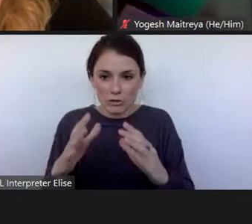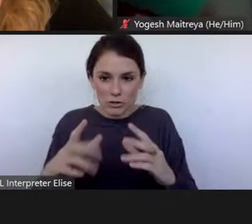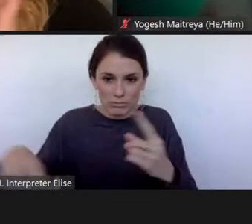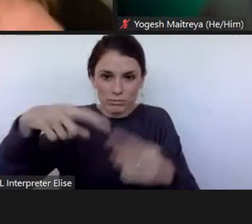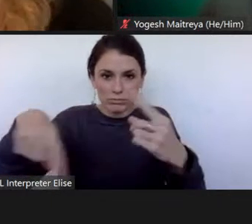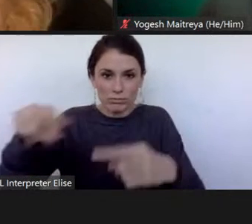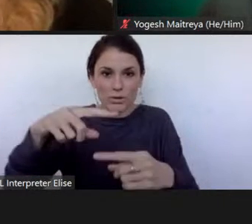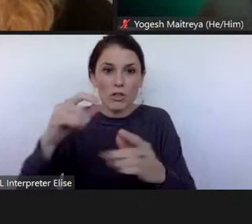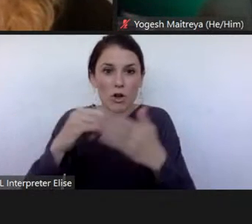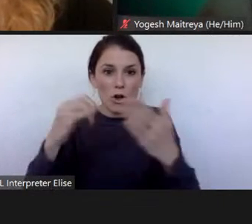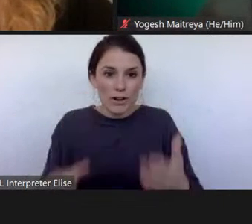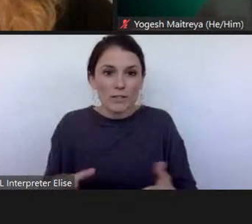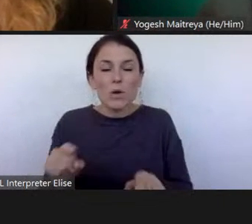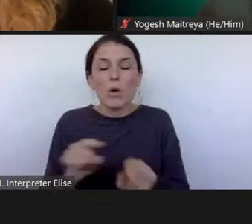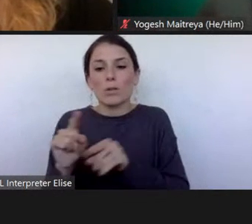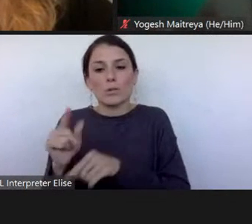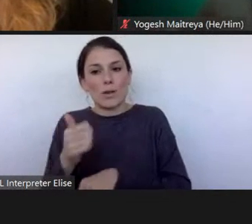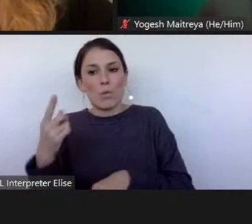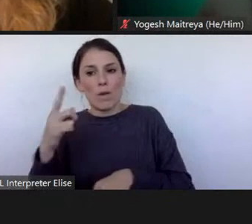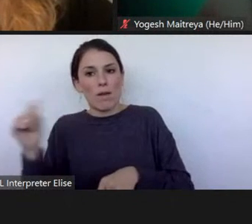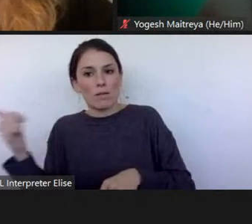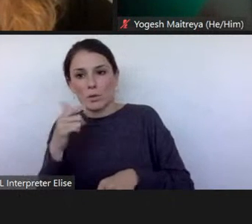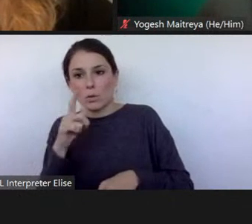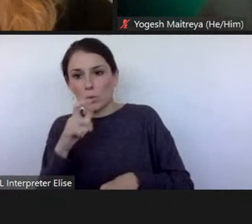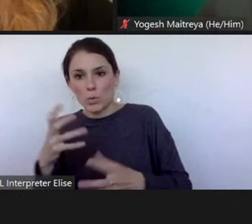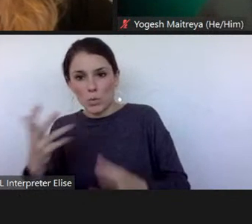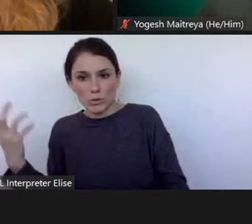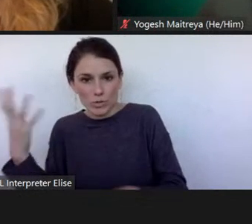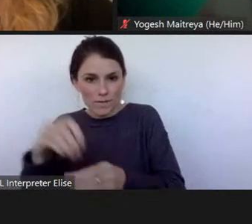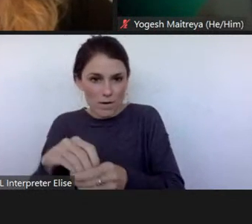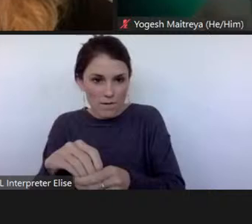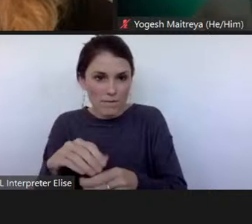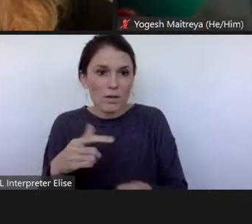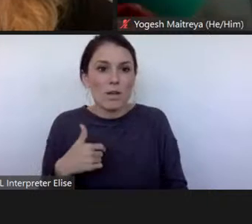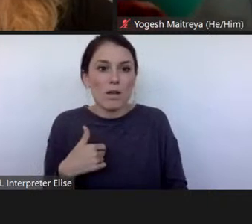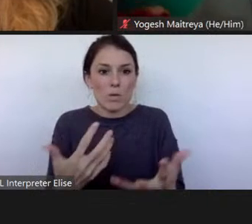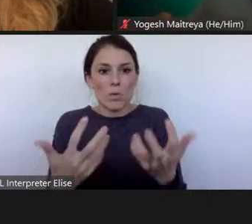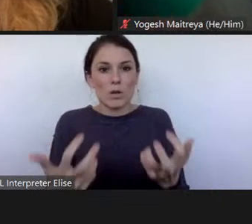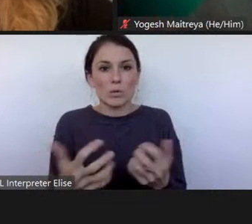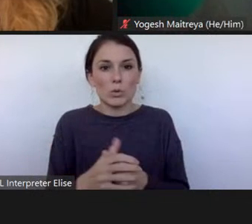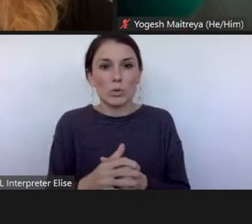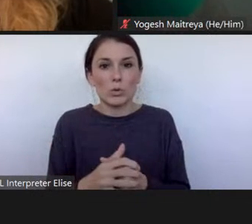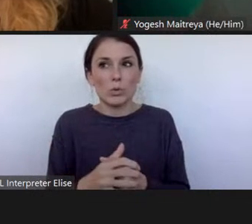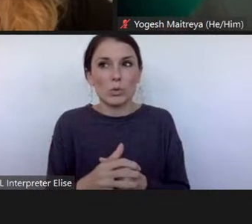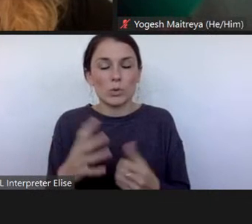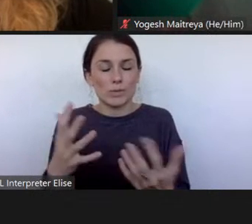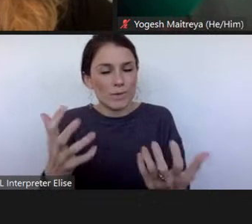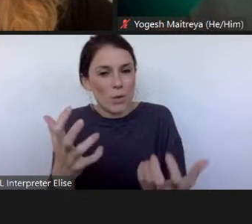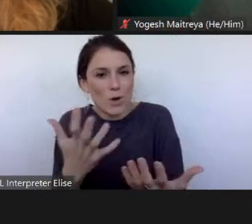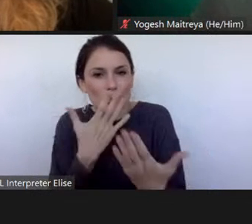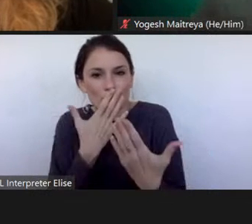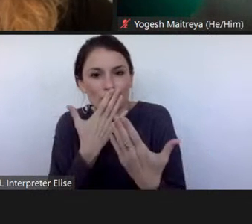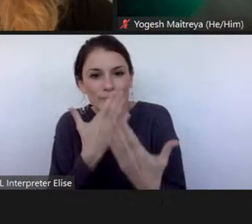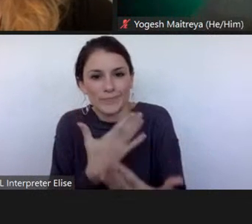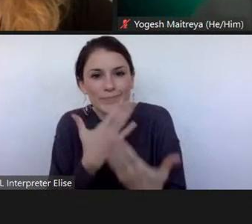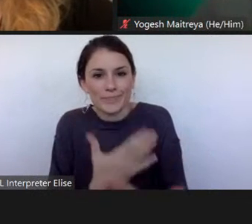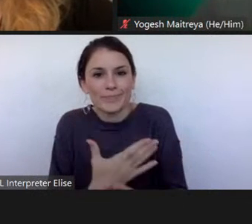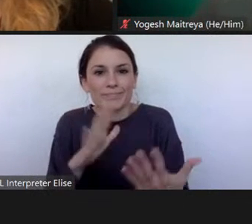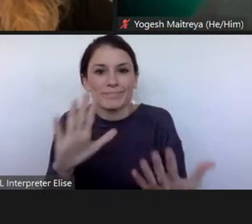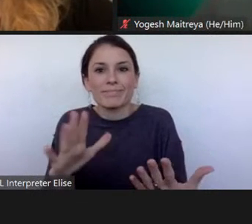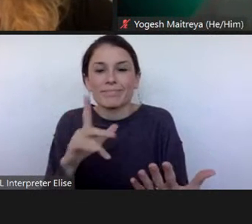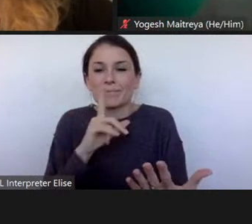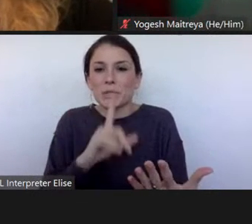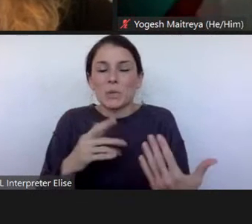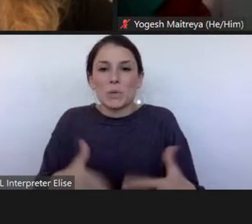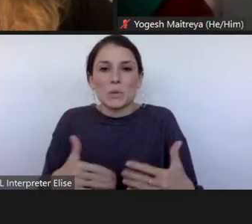would like to participate. And I just want to, I want to express my gratitude for being a part of this